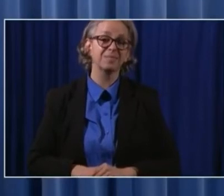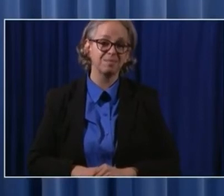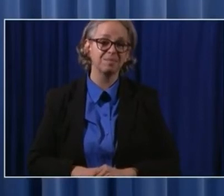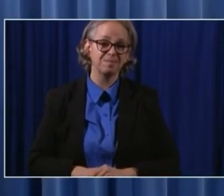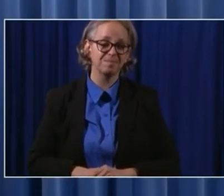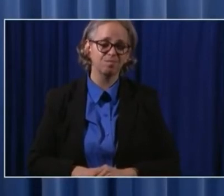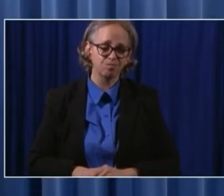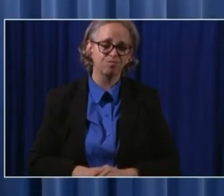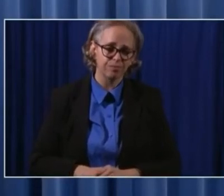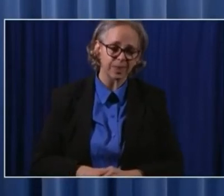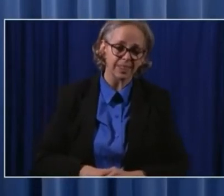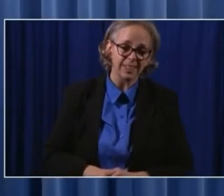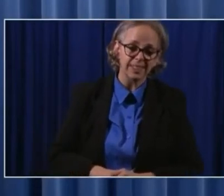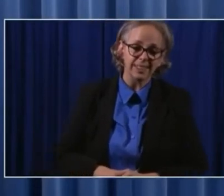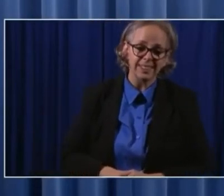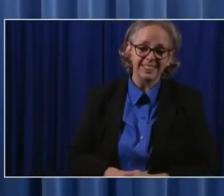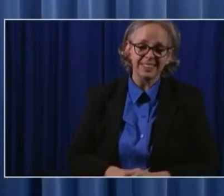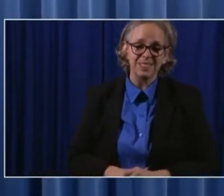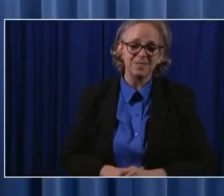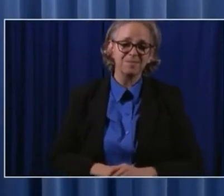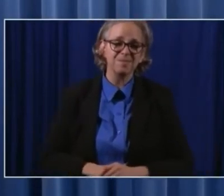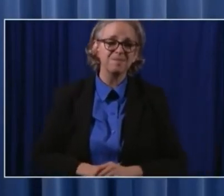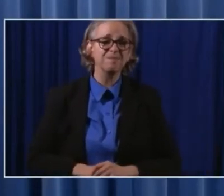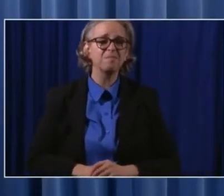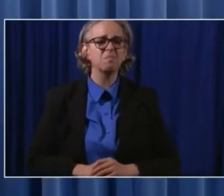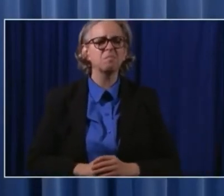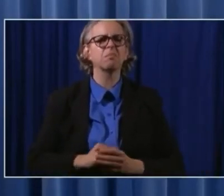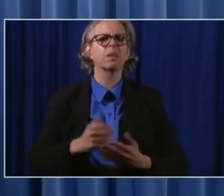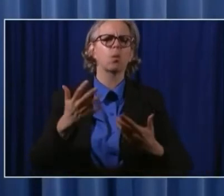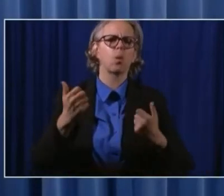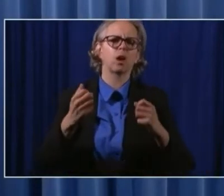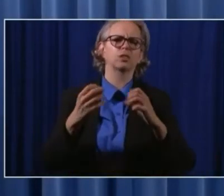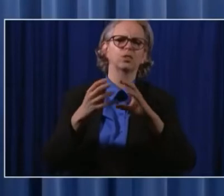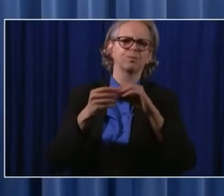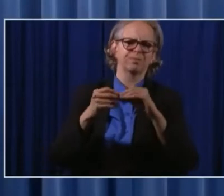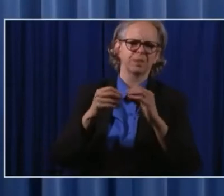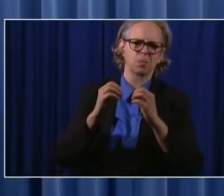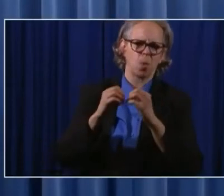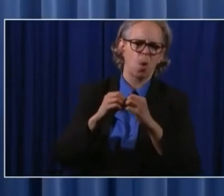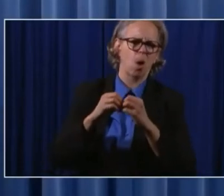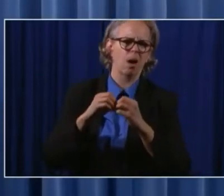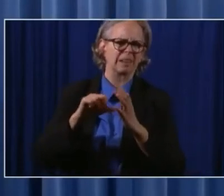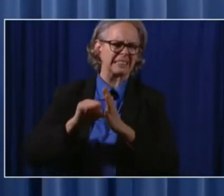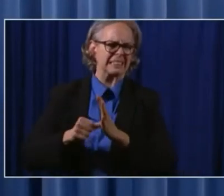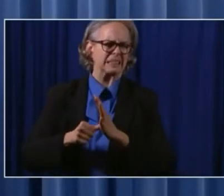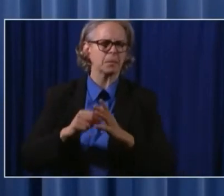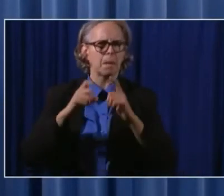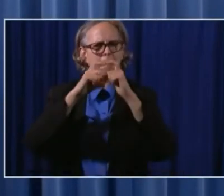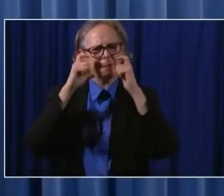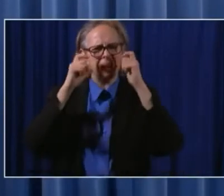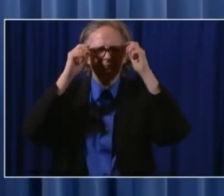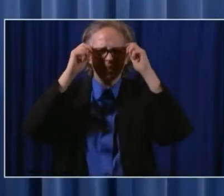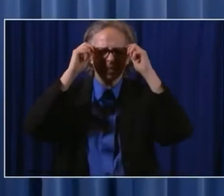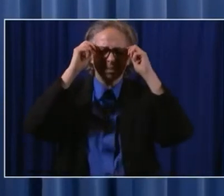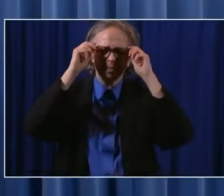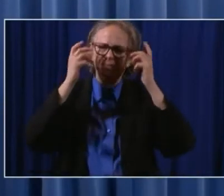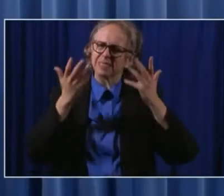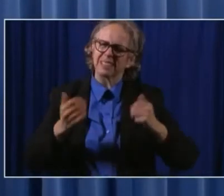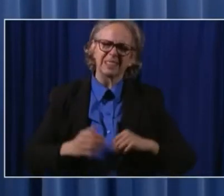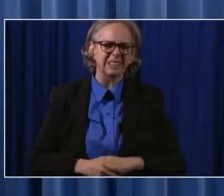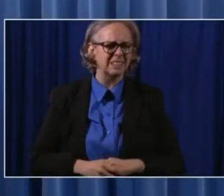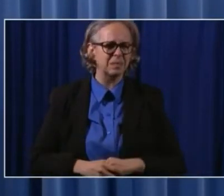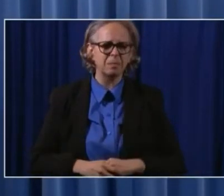Continuing on the topic of masks, we've called upon a number of our fellow citizens to help us